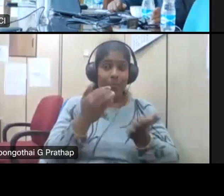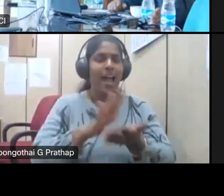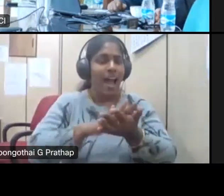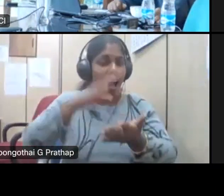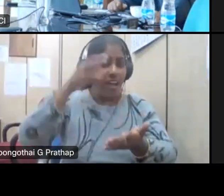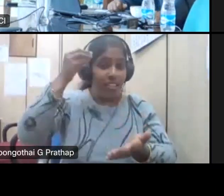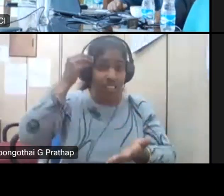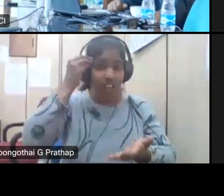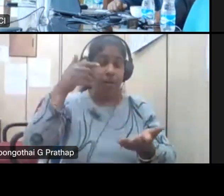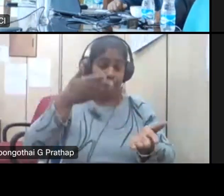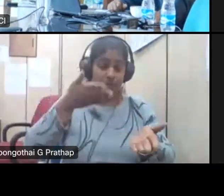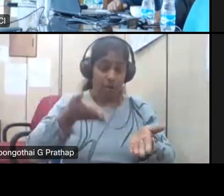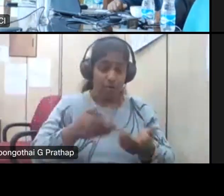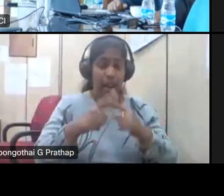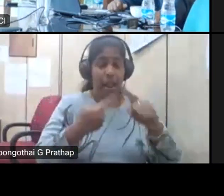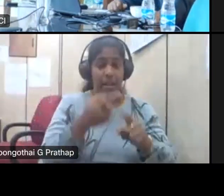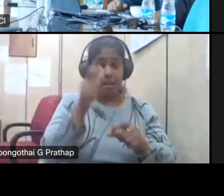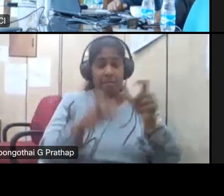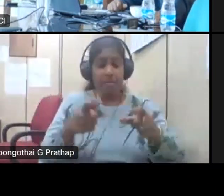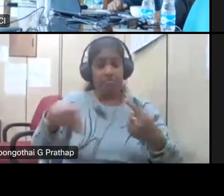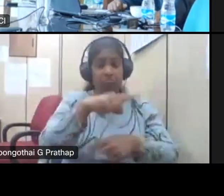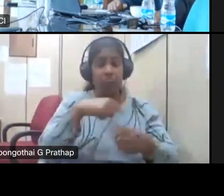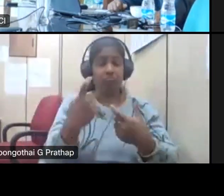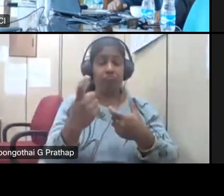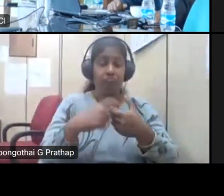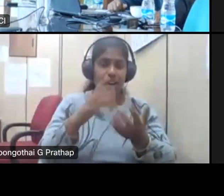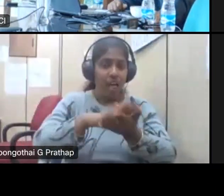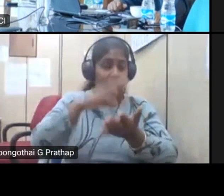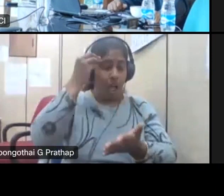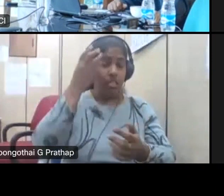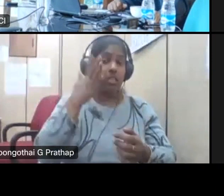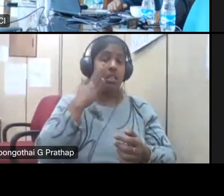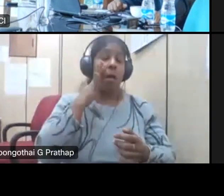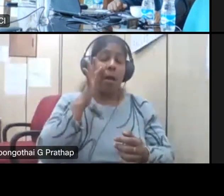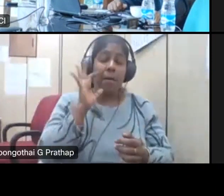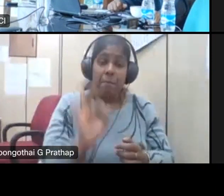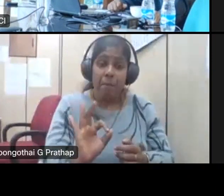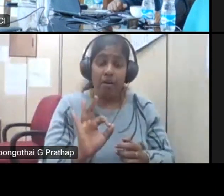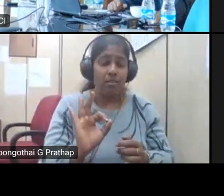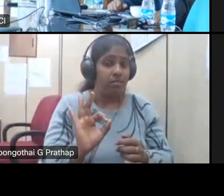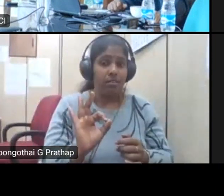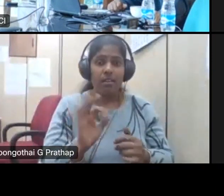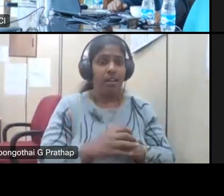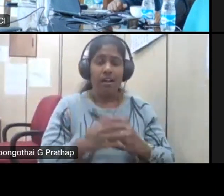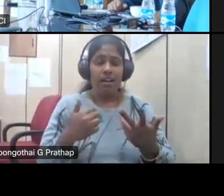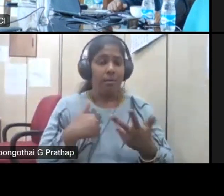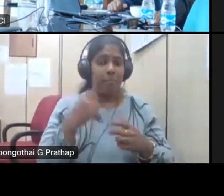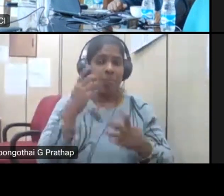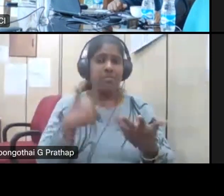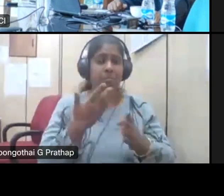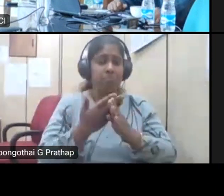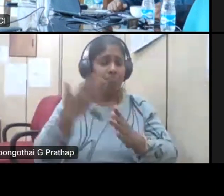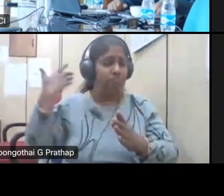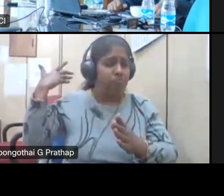from today's experts. This was the most important. I cannot understand how we have missed this for so